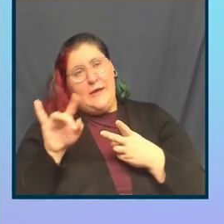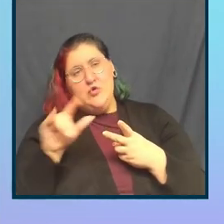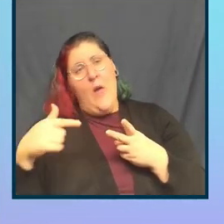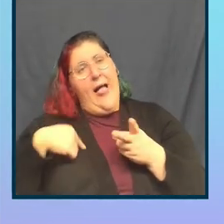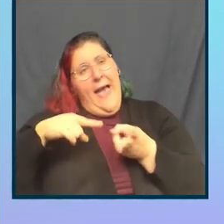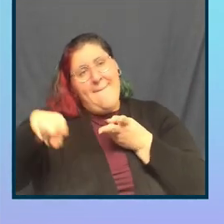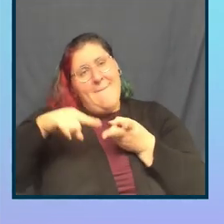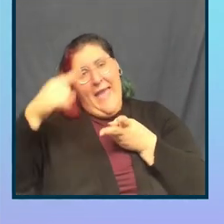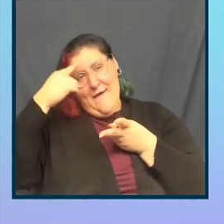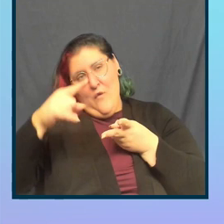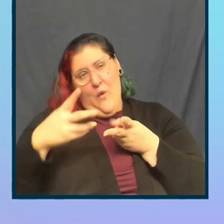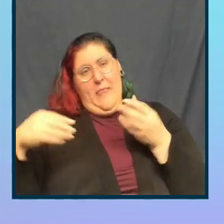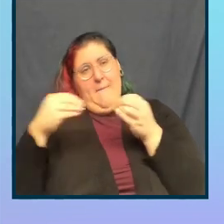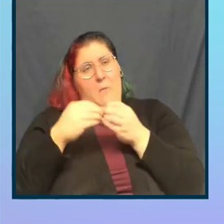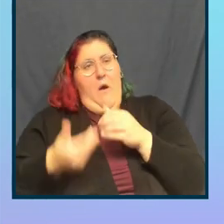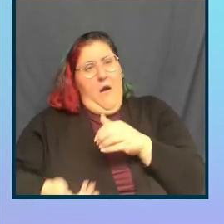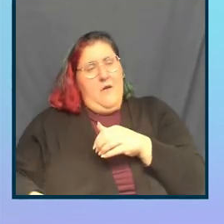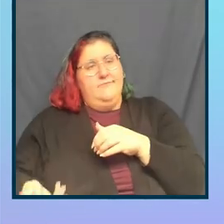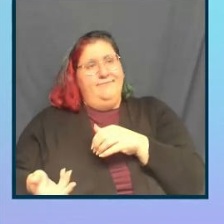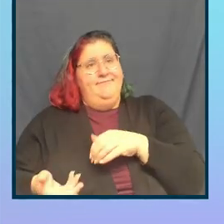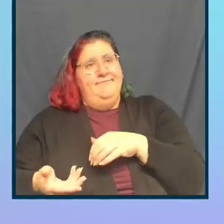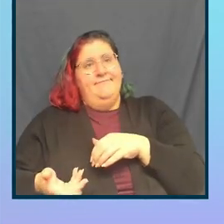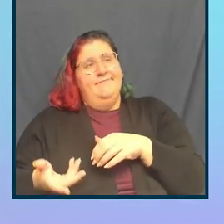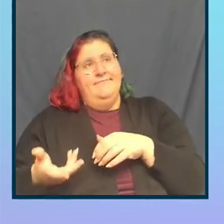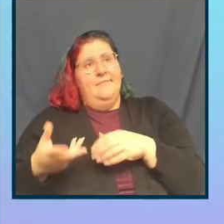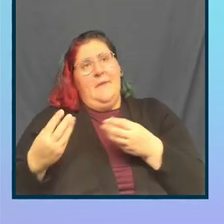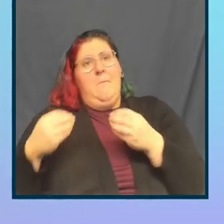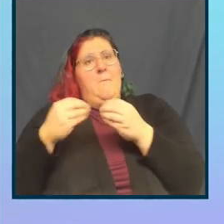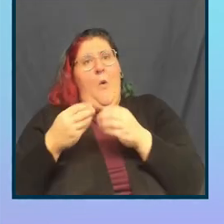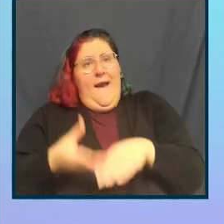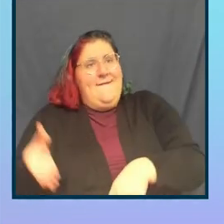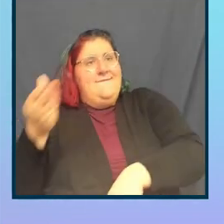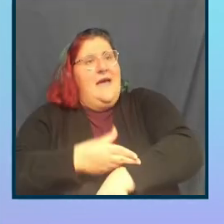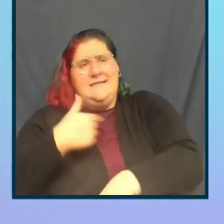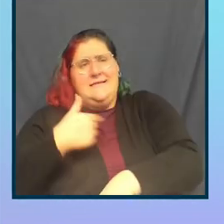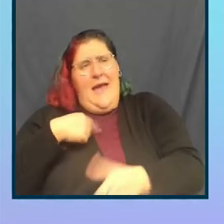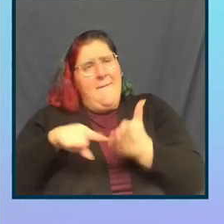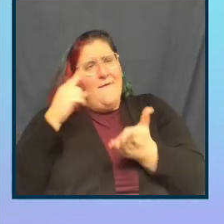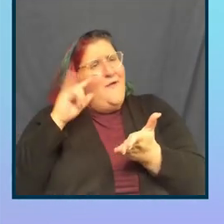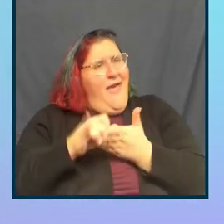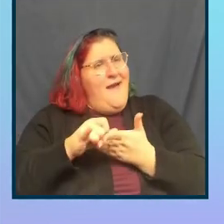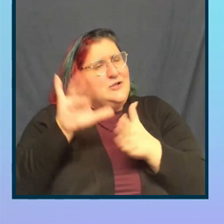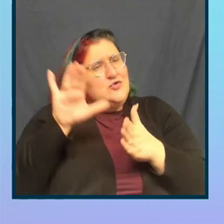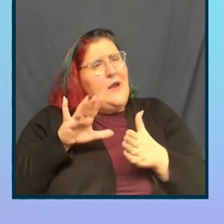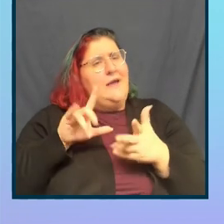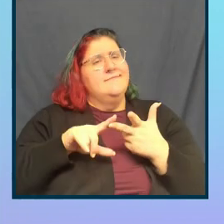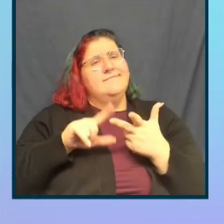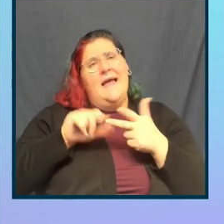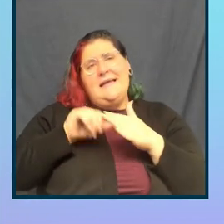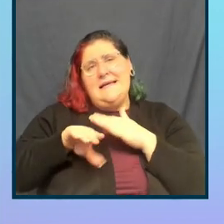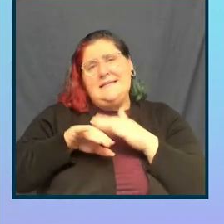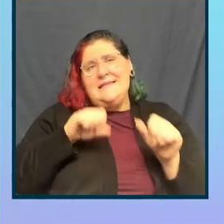premium tool. It's a great tool to have in my belt. The accessibility API is really neat. It's